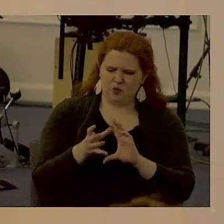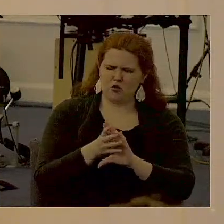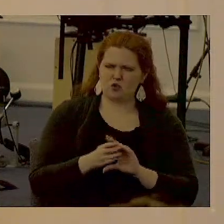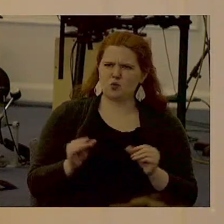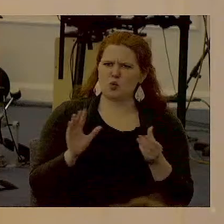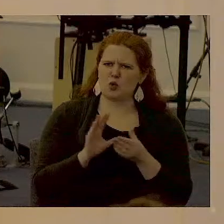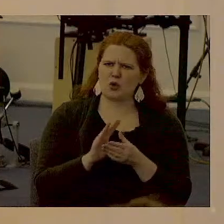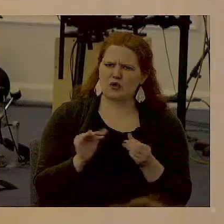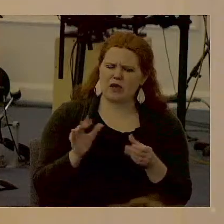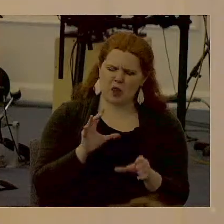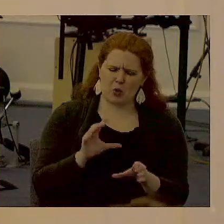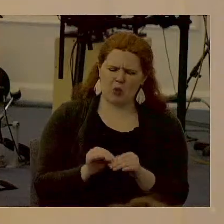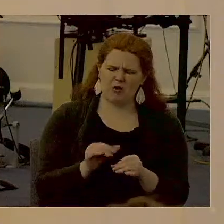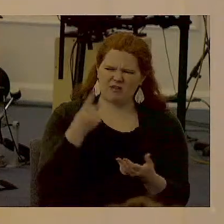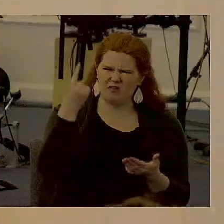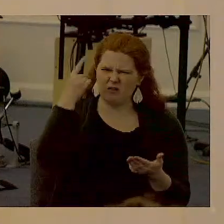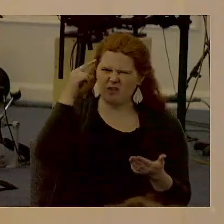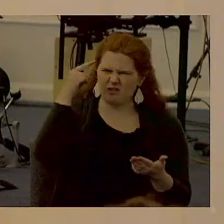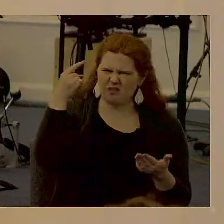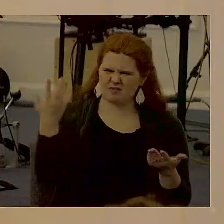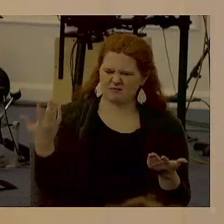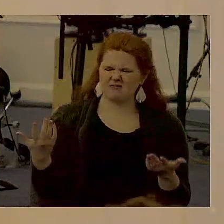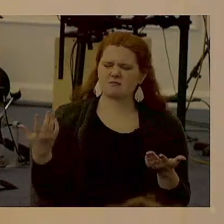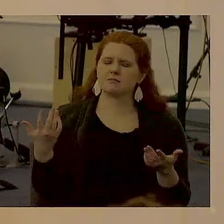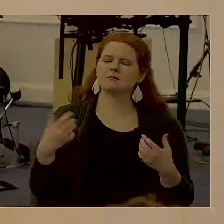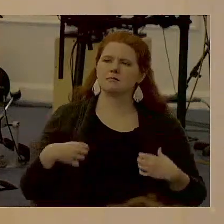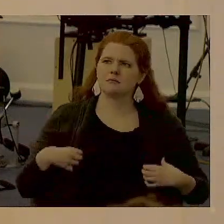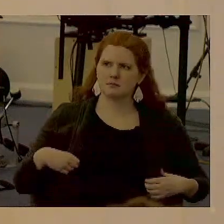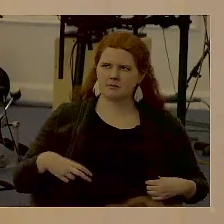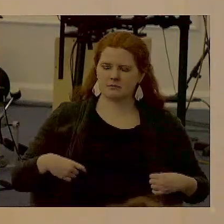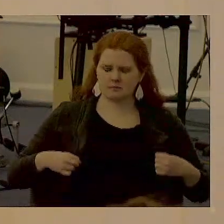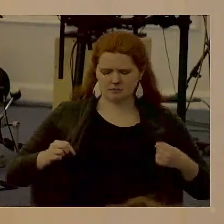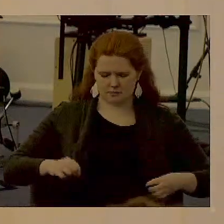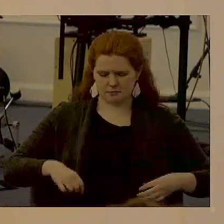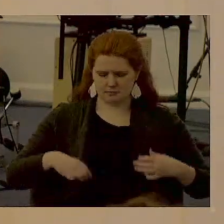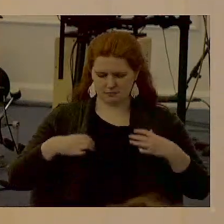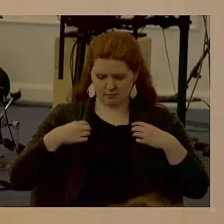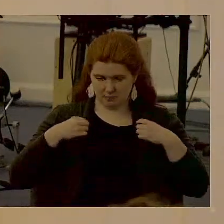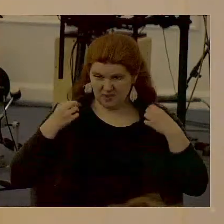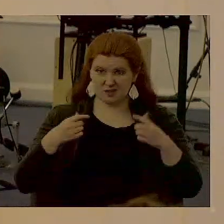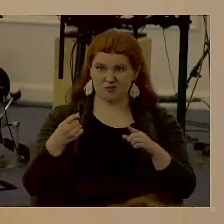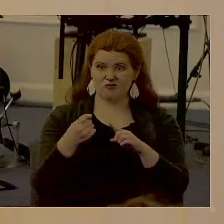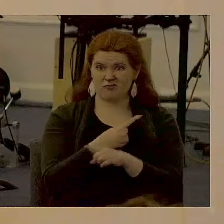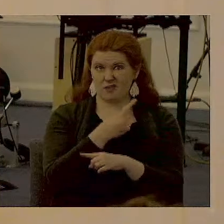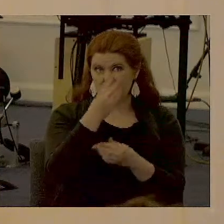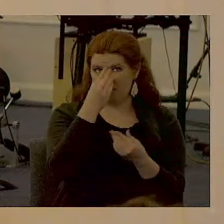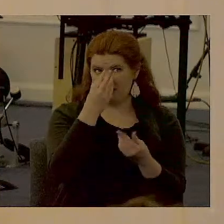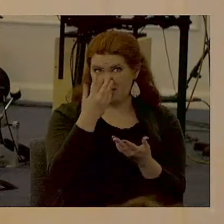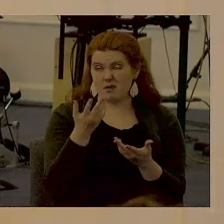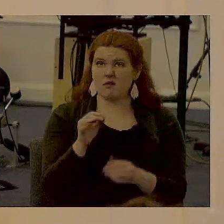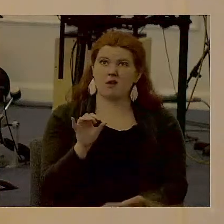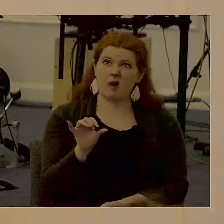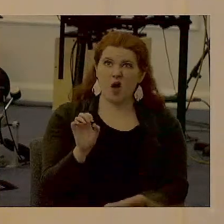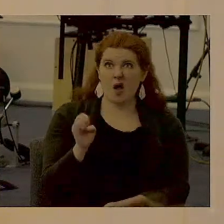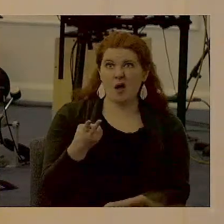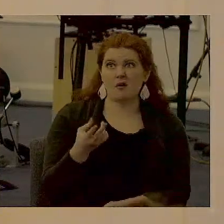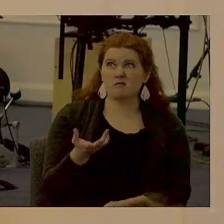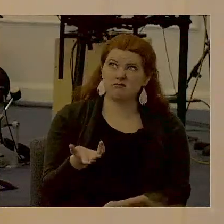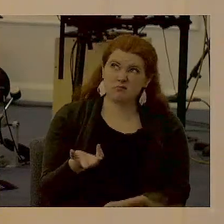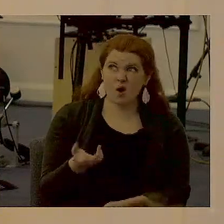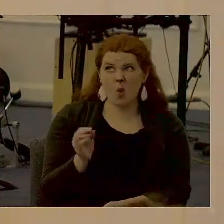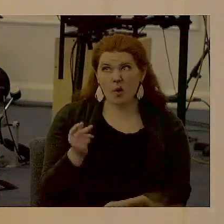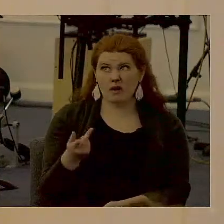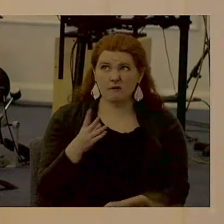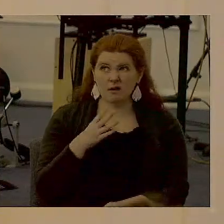story? Like I said, is this just one of these extra random bits of information that we get in the Bible? Or some people